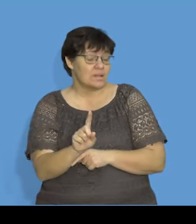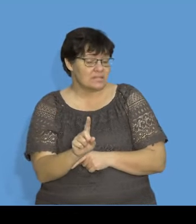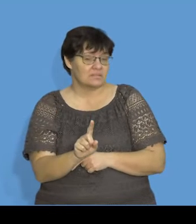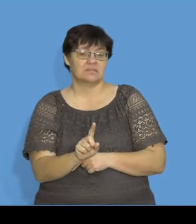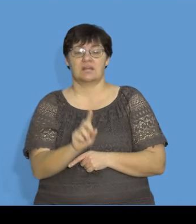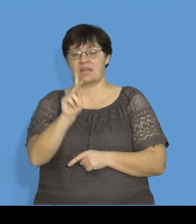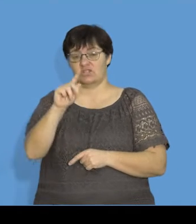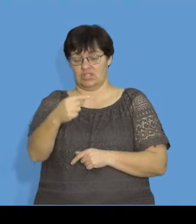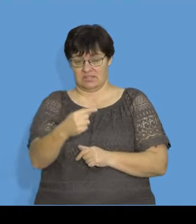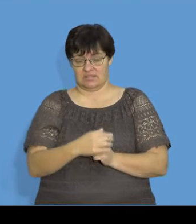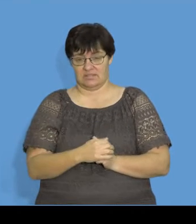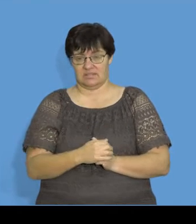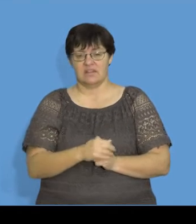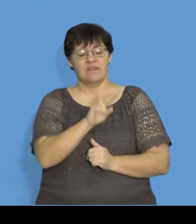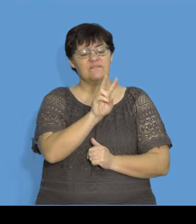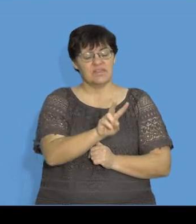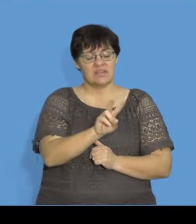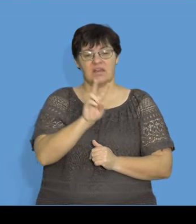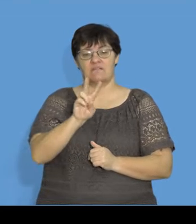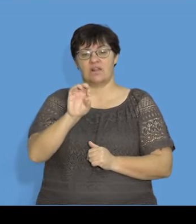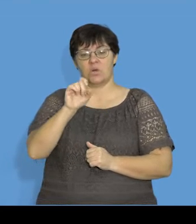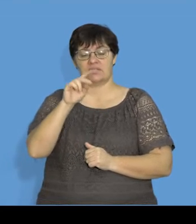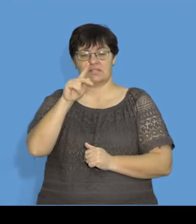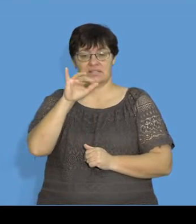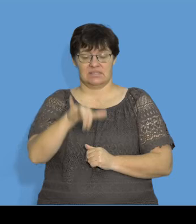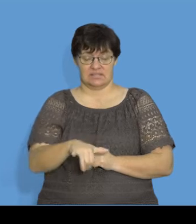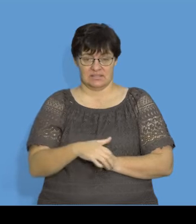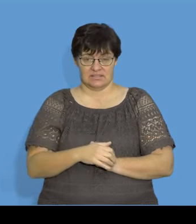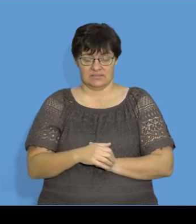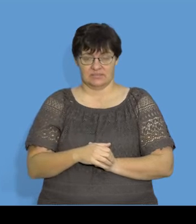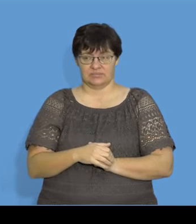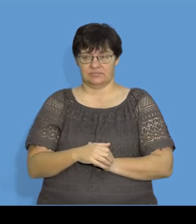kilograms. And V is velocity.